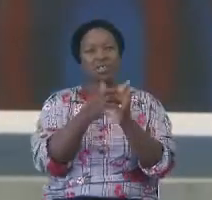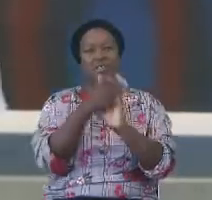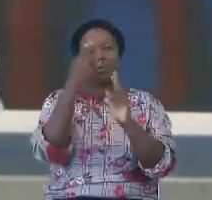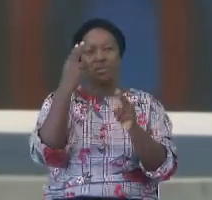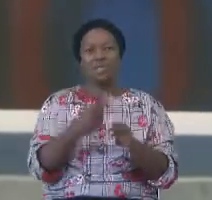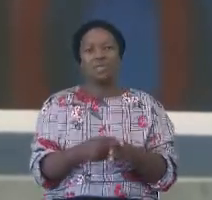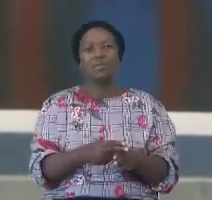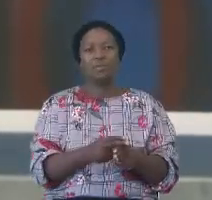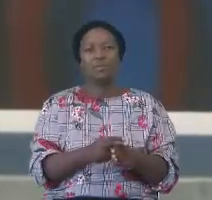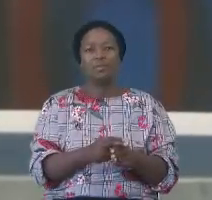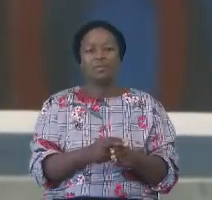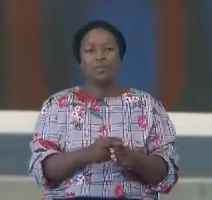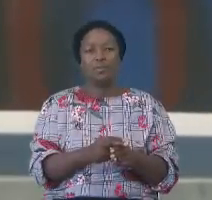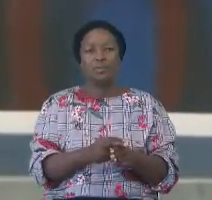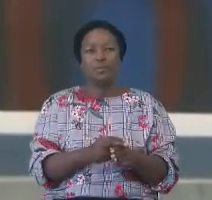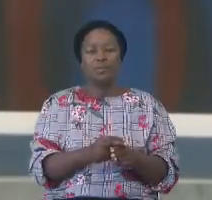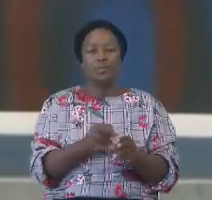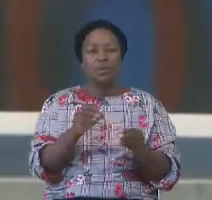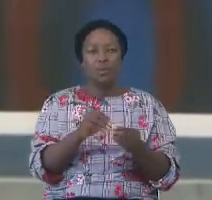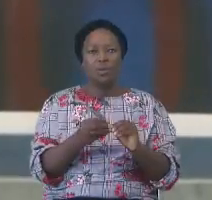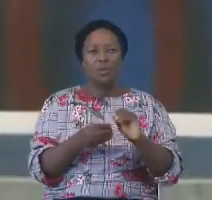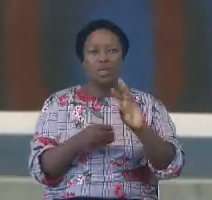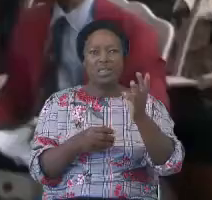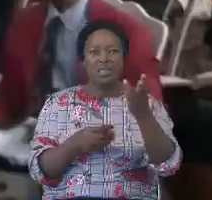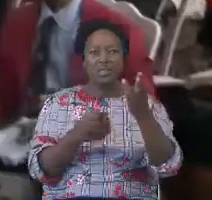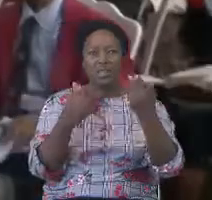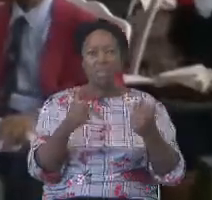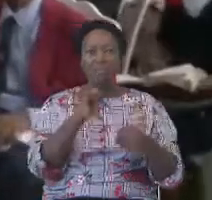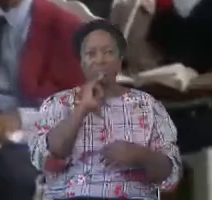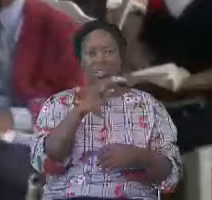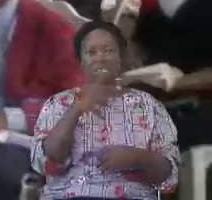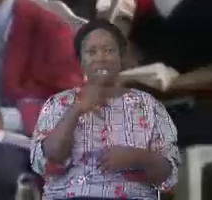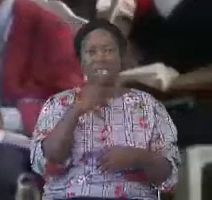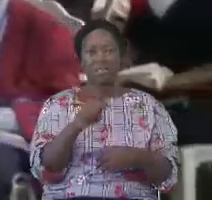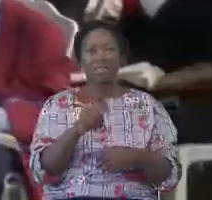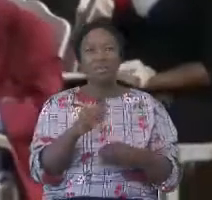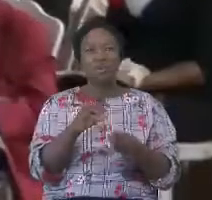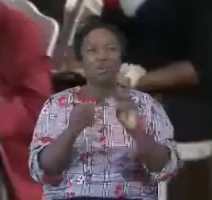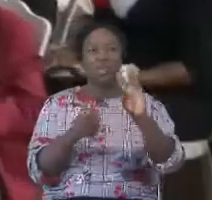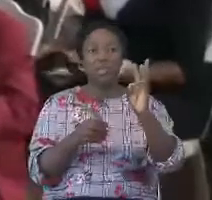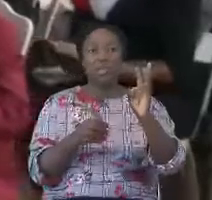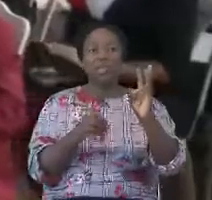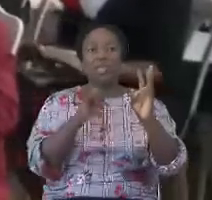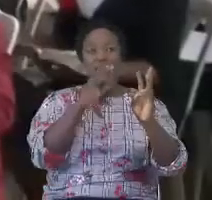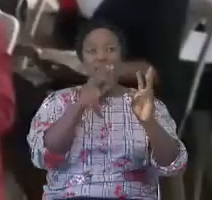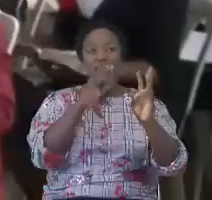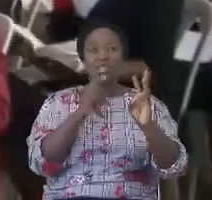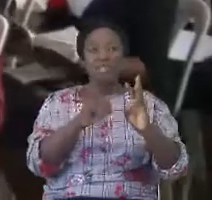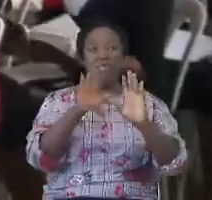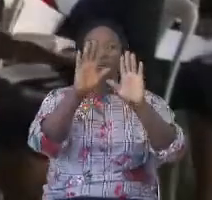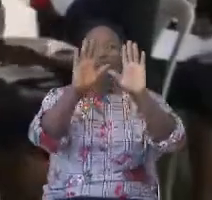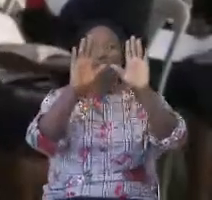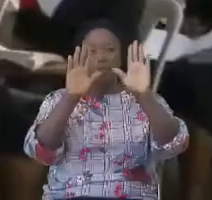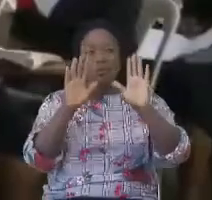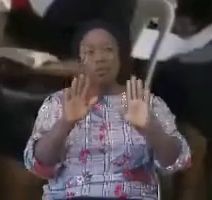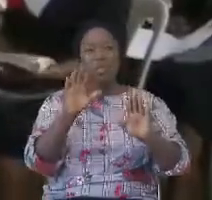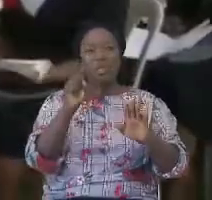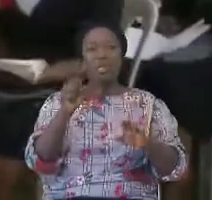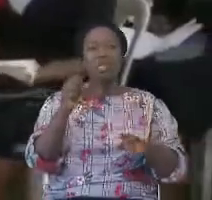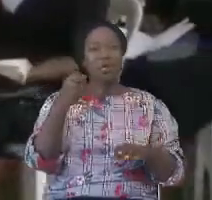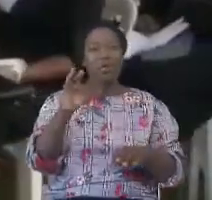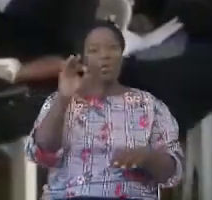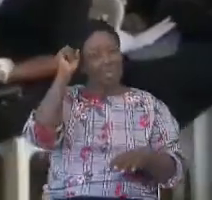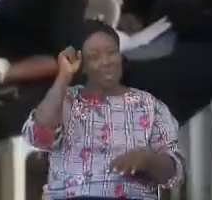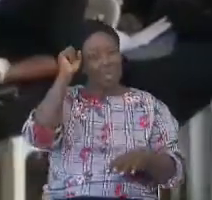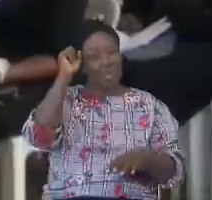there in heaven forever in jesus name number six now is the wonder